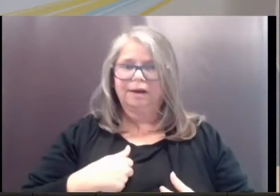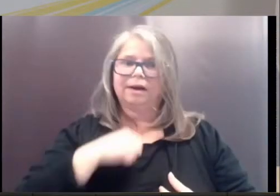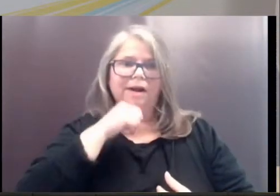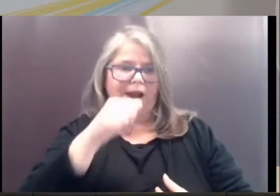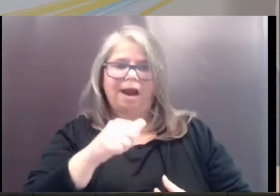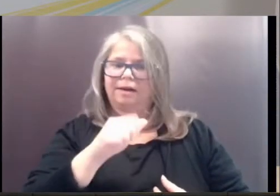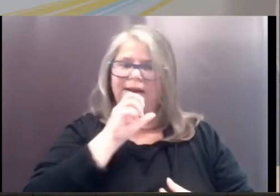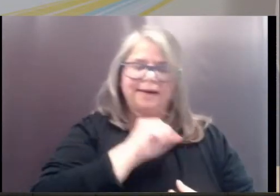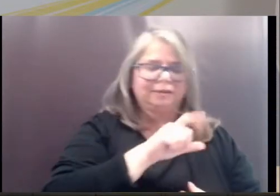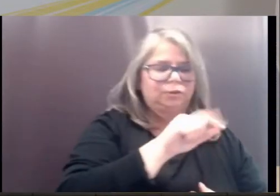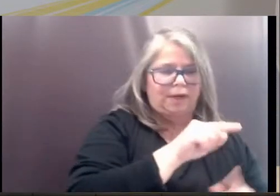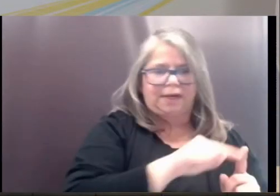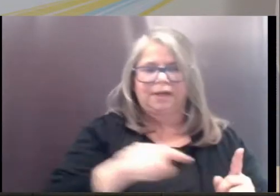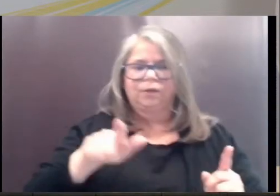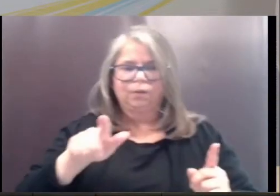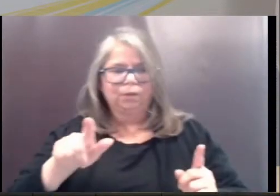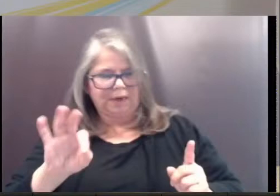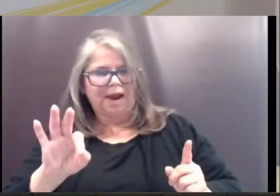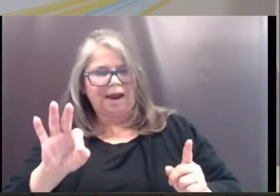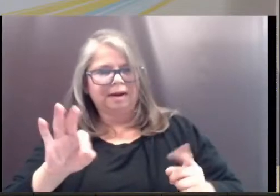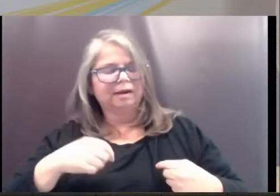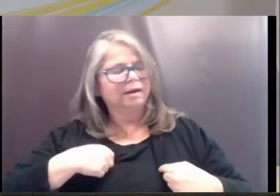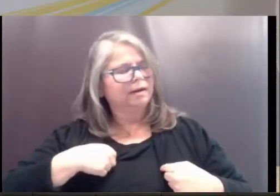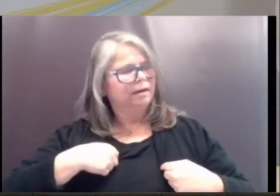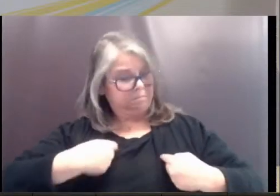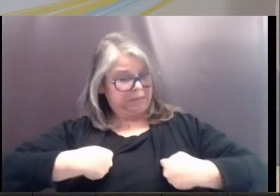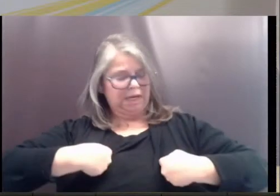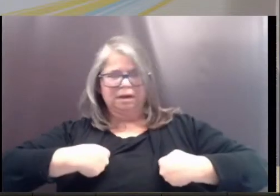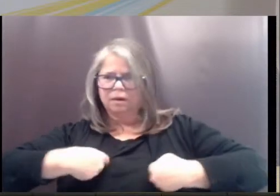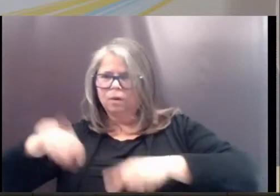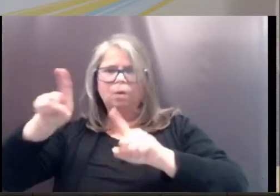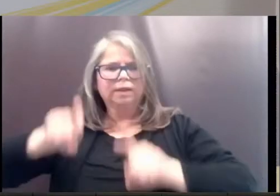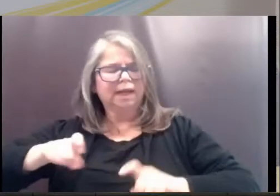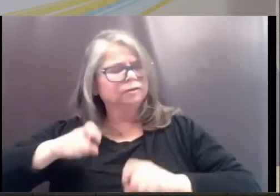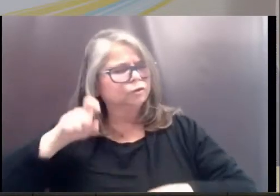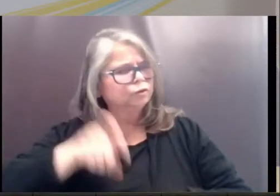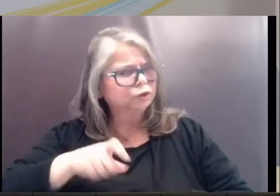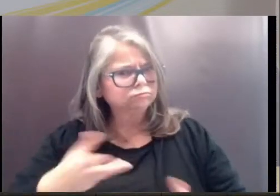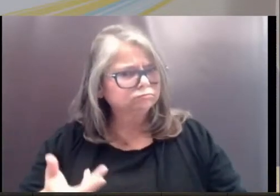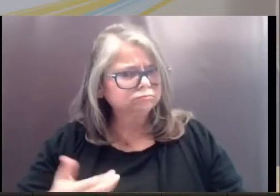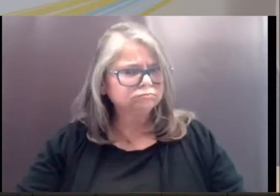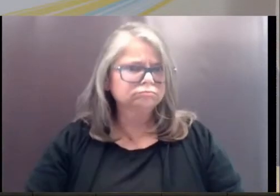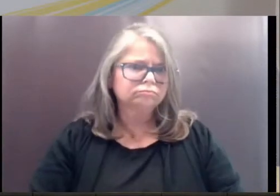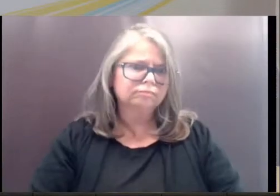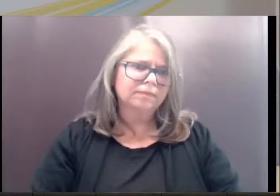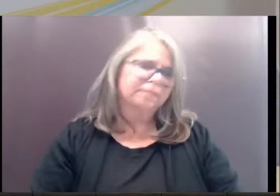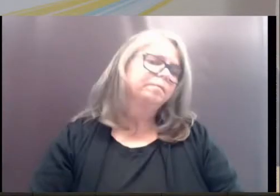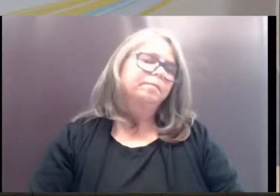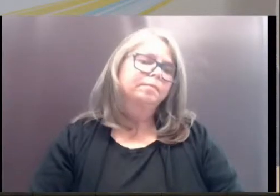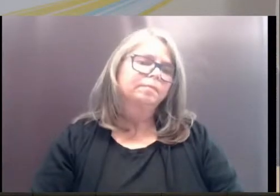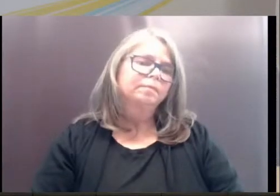tested? Okay, thank you, Louise, because I think it is definitely important to clarify.